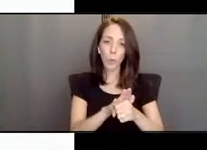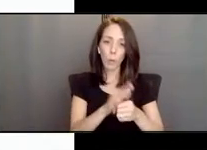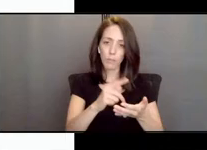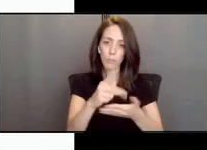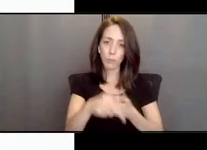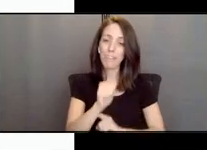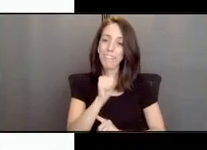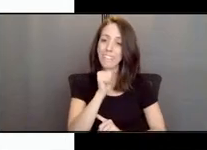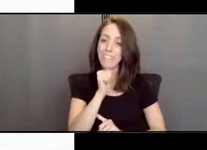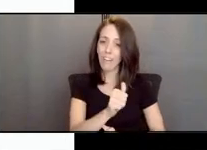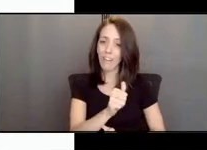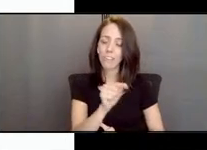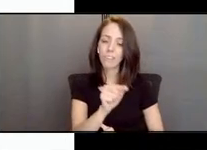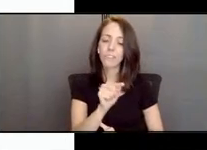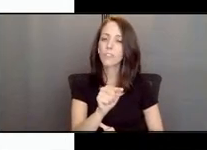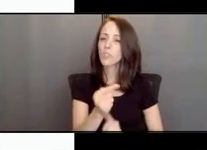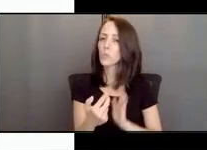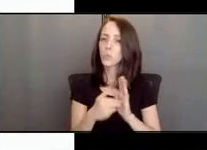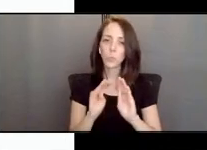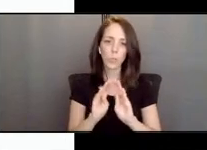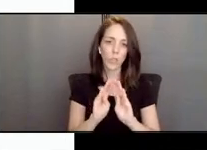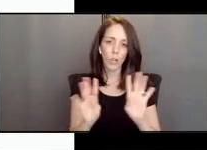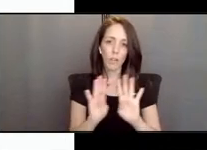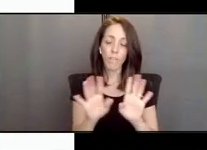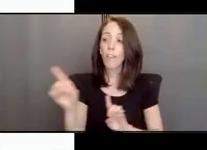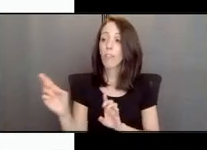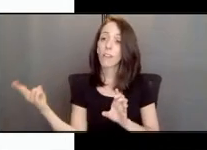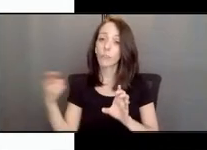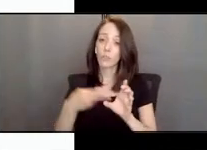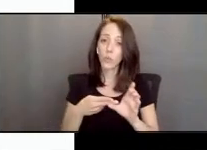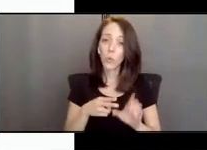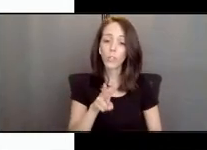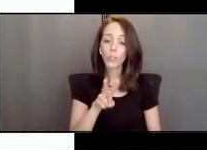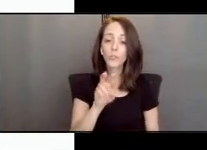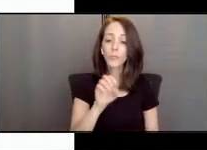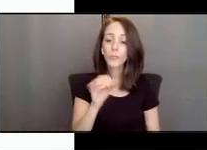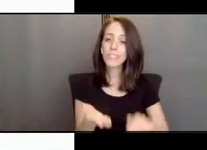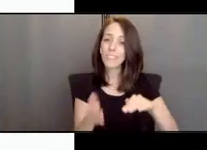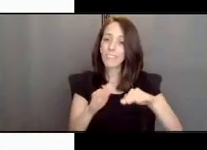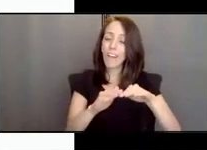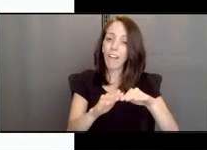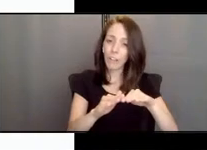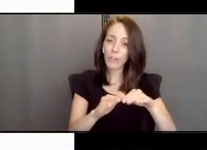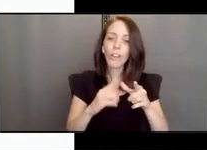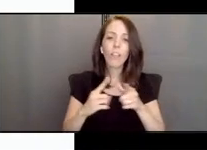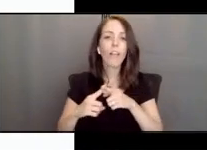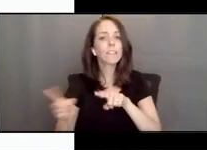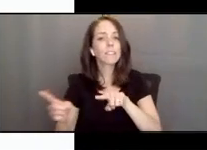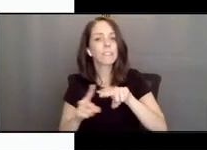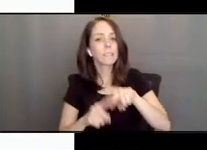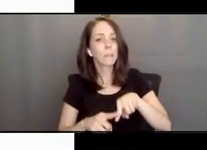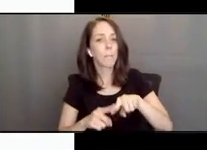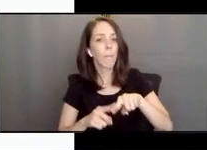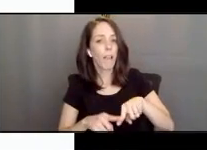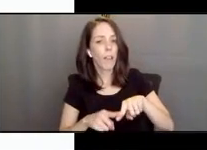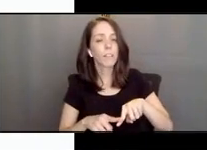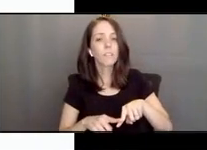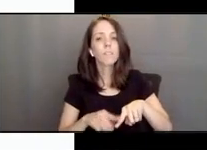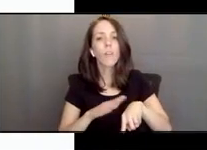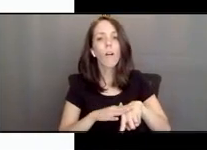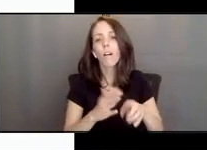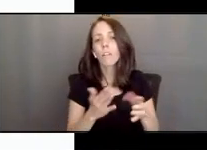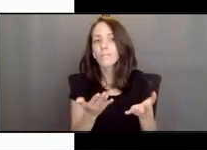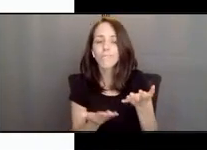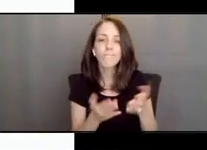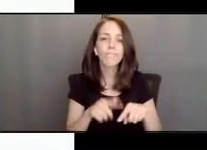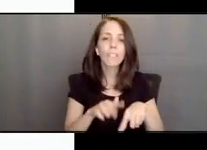a reiteration that they come in as 2% higher and then are dependent on how low we can keep tuition